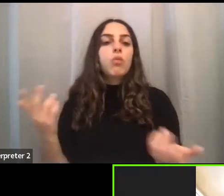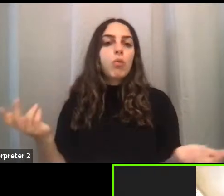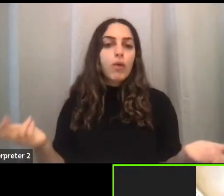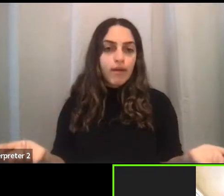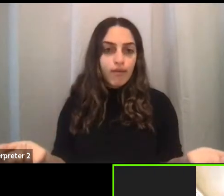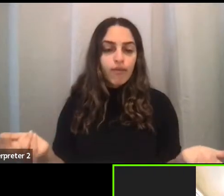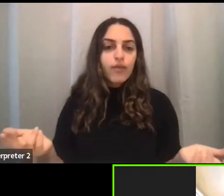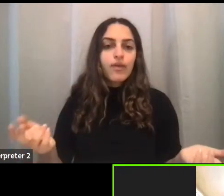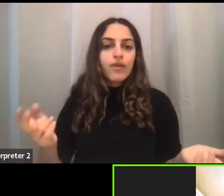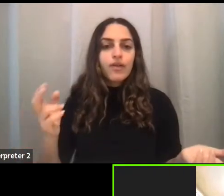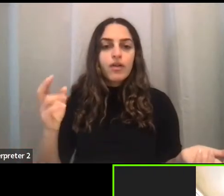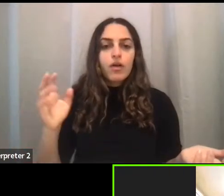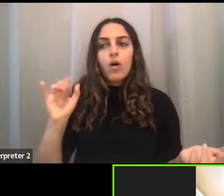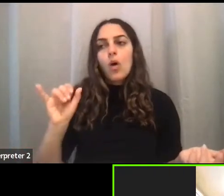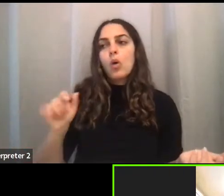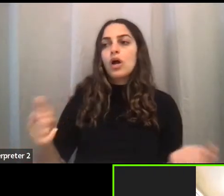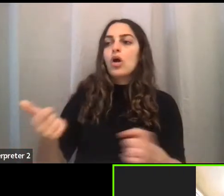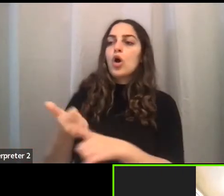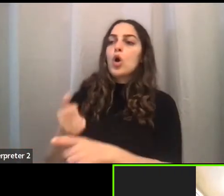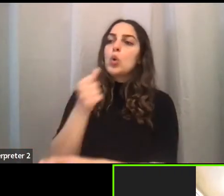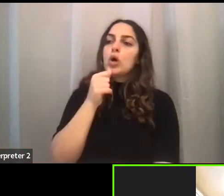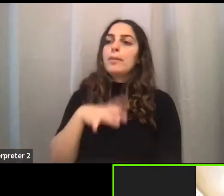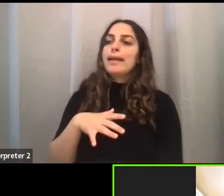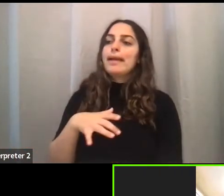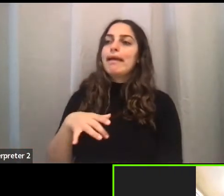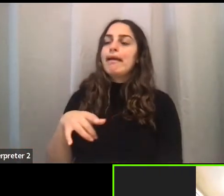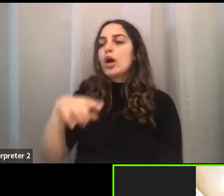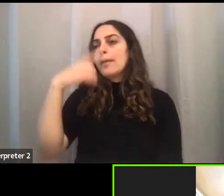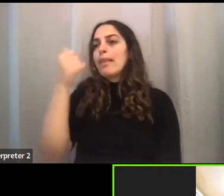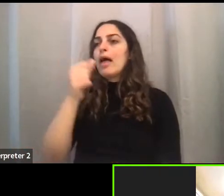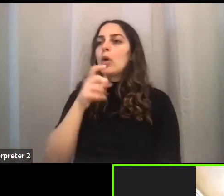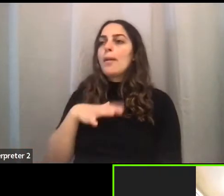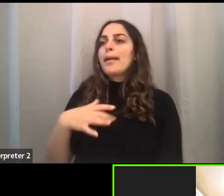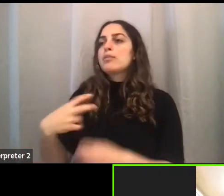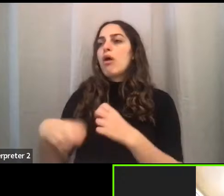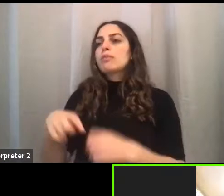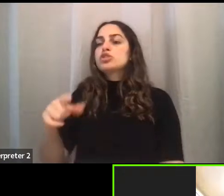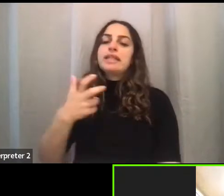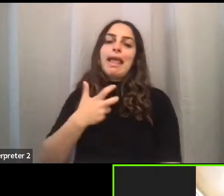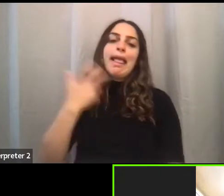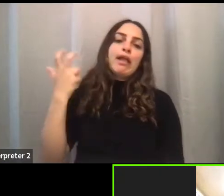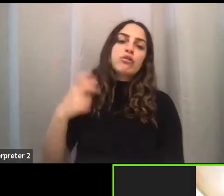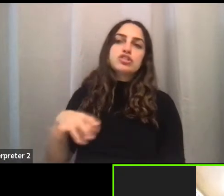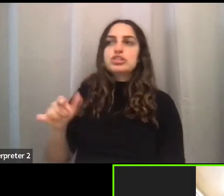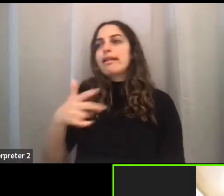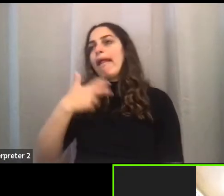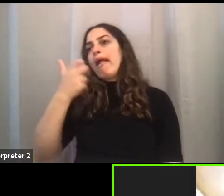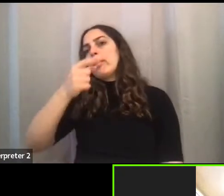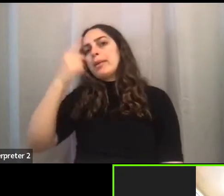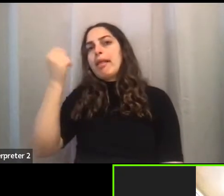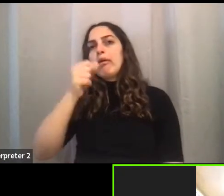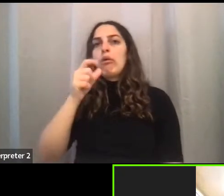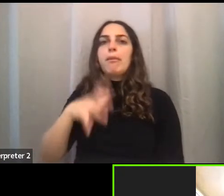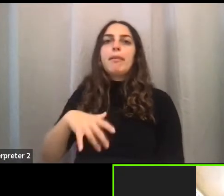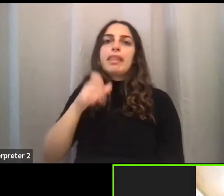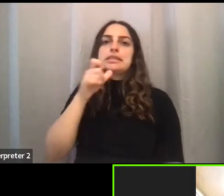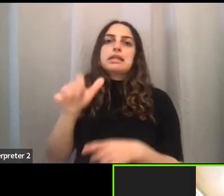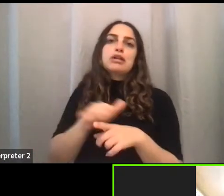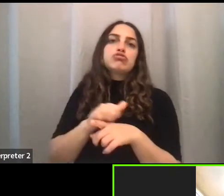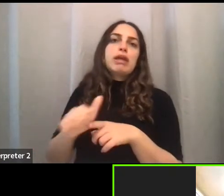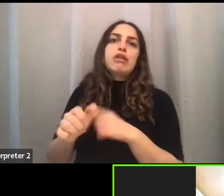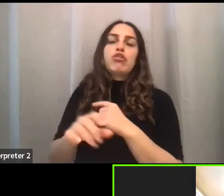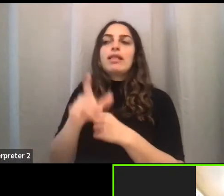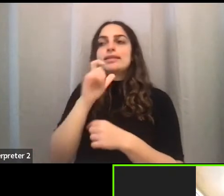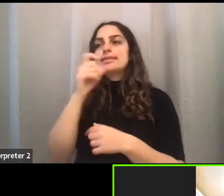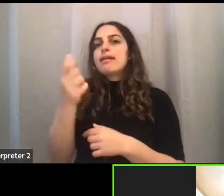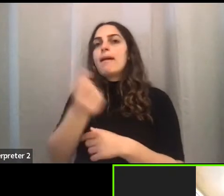said this is a woman she's a problem this is a black woman she's angry she's she's an angry black woman let's let's not train her at all and let's not put her